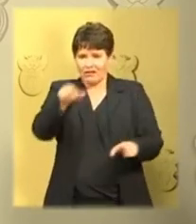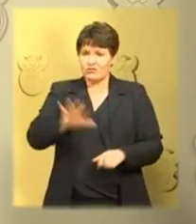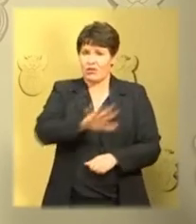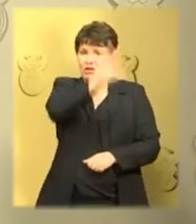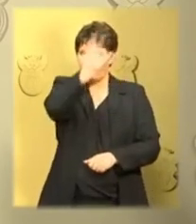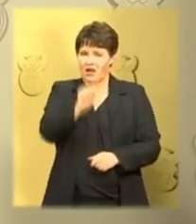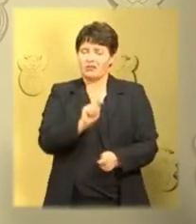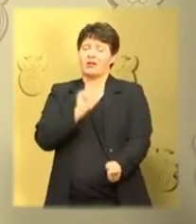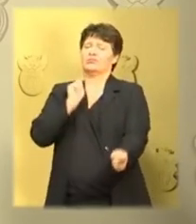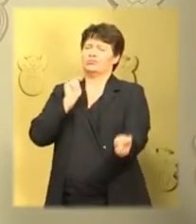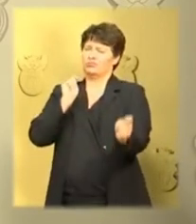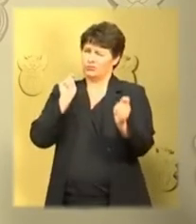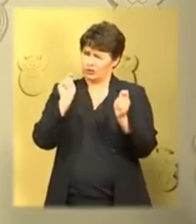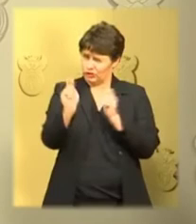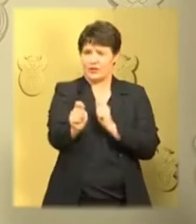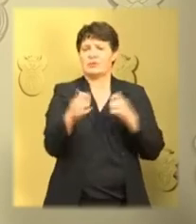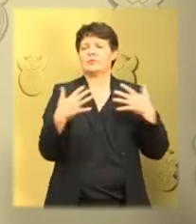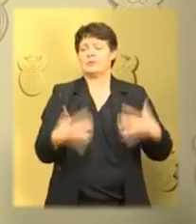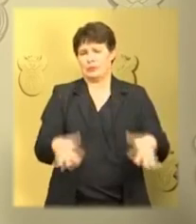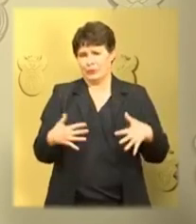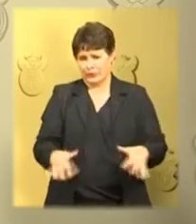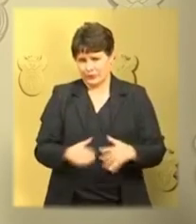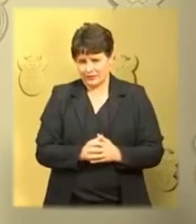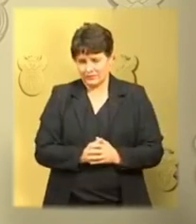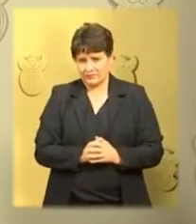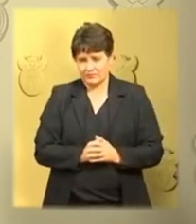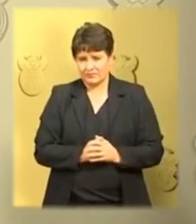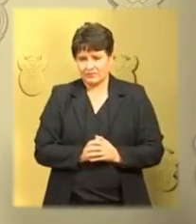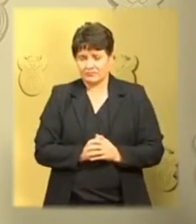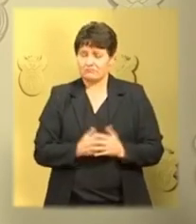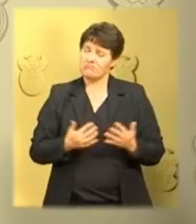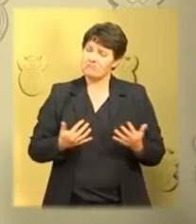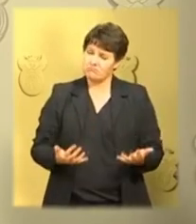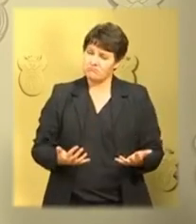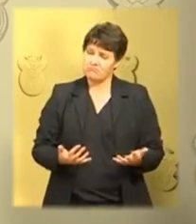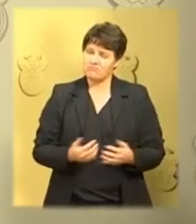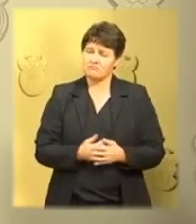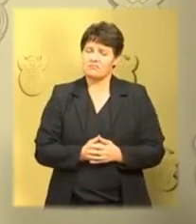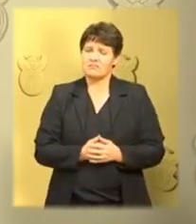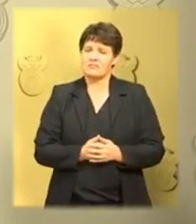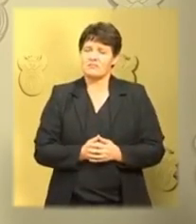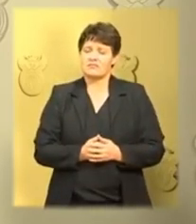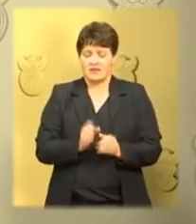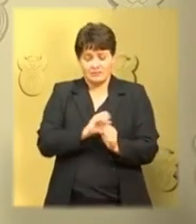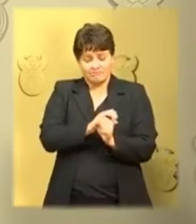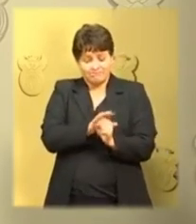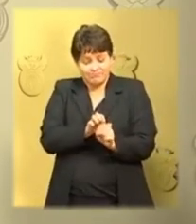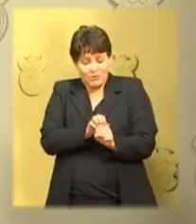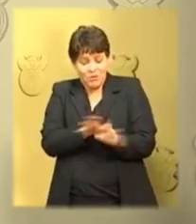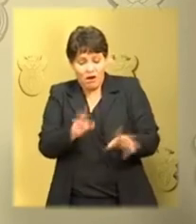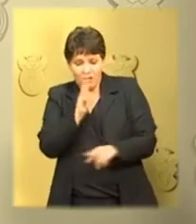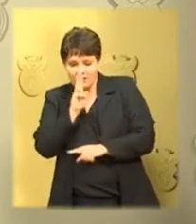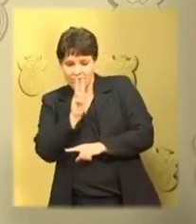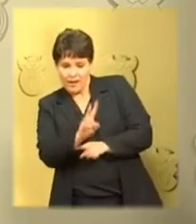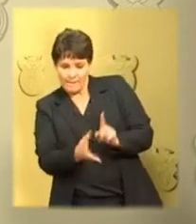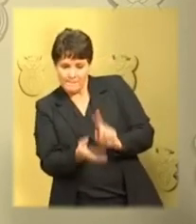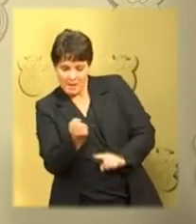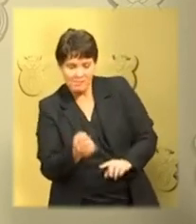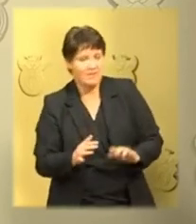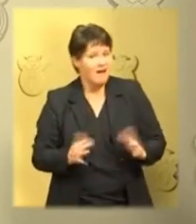As a nation, we've been forced to take aggressive action against an invincible enemy that